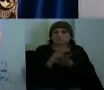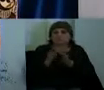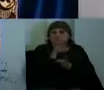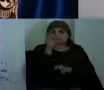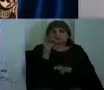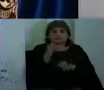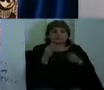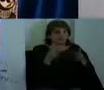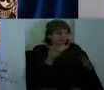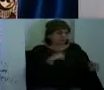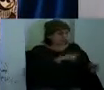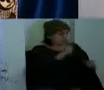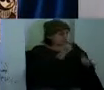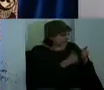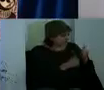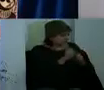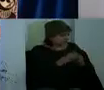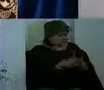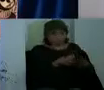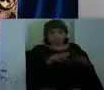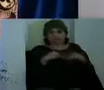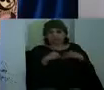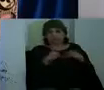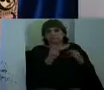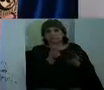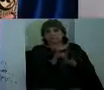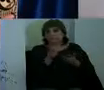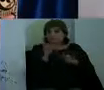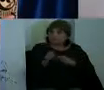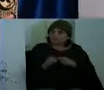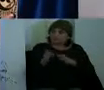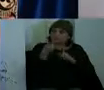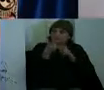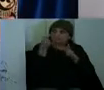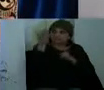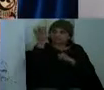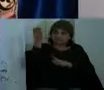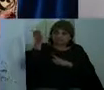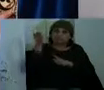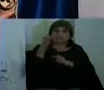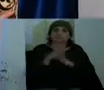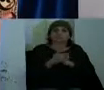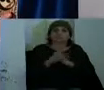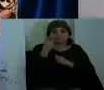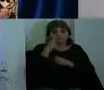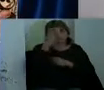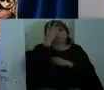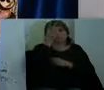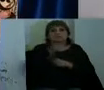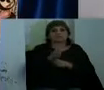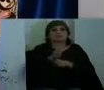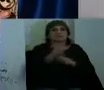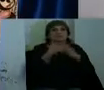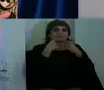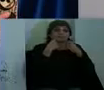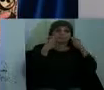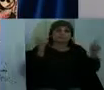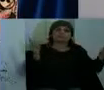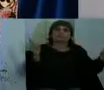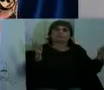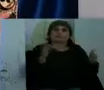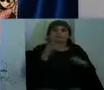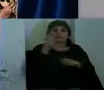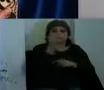each receive everything we need to receive from you so that we can go out and be the voice crying out in the wilderness